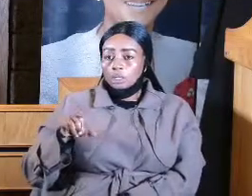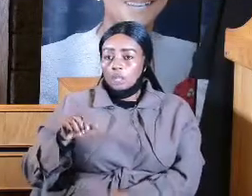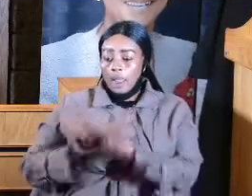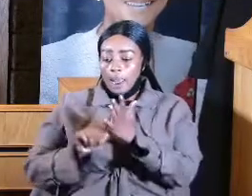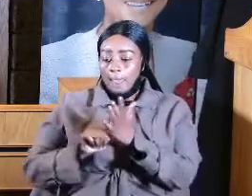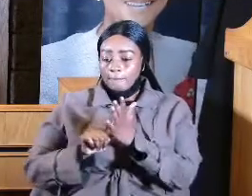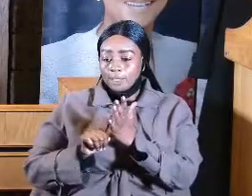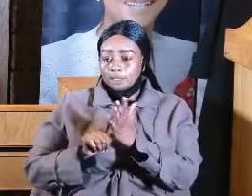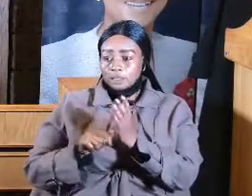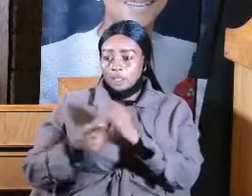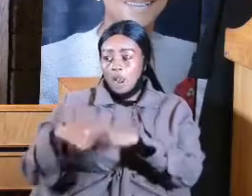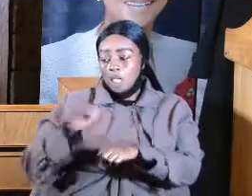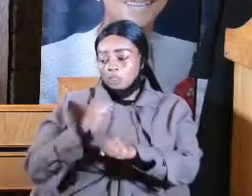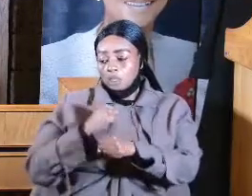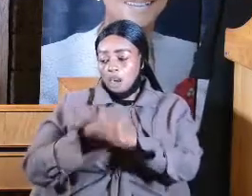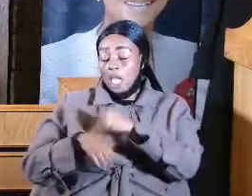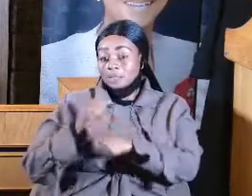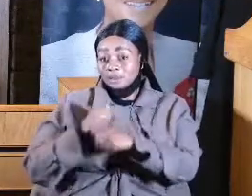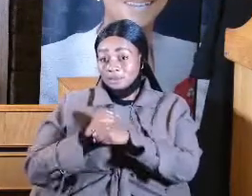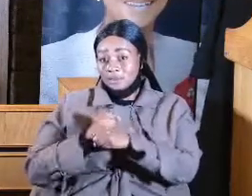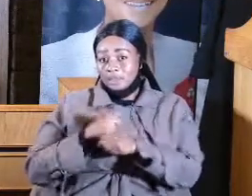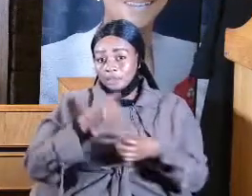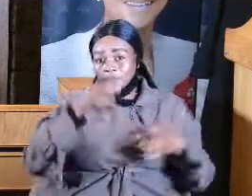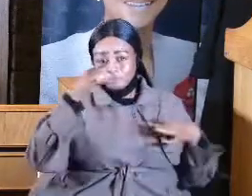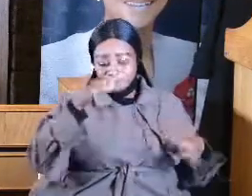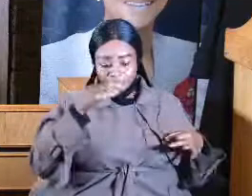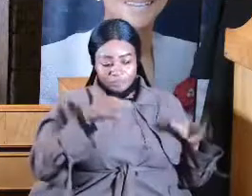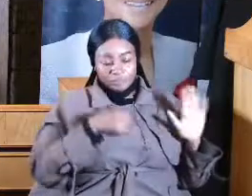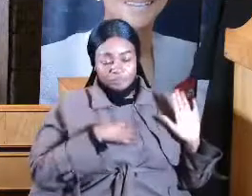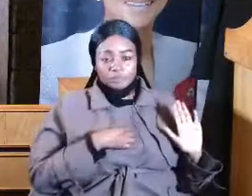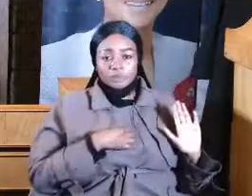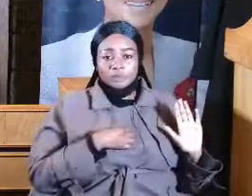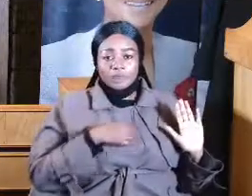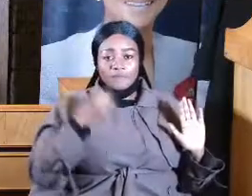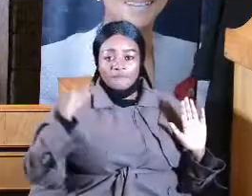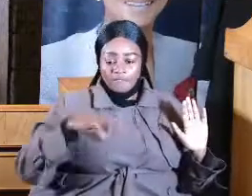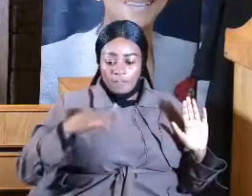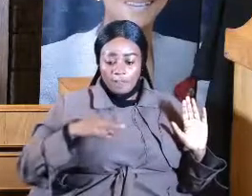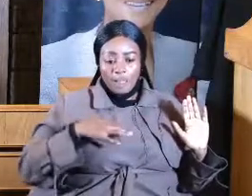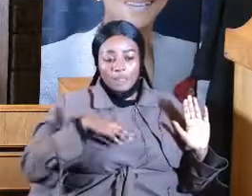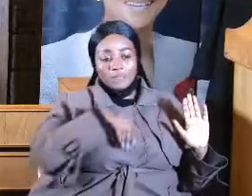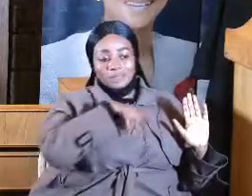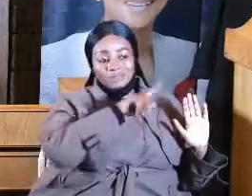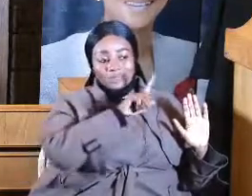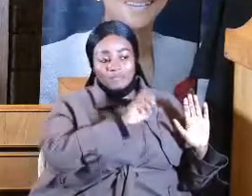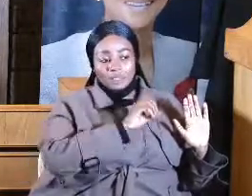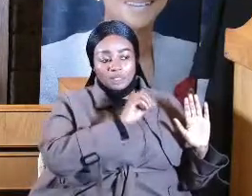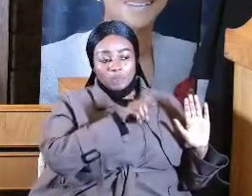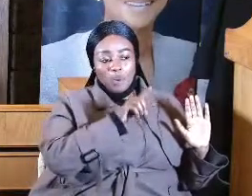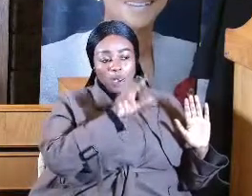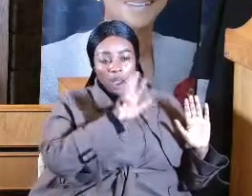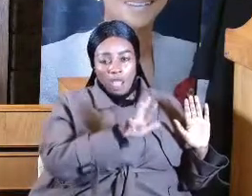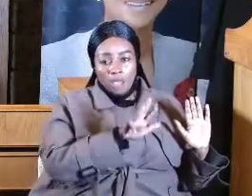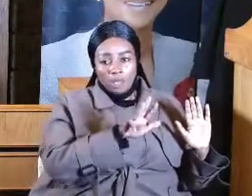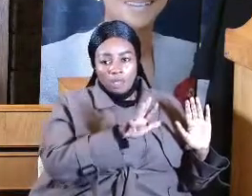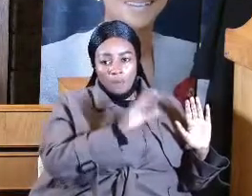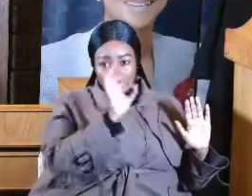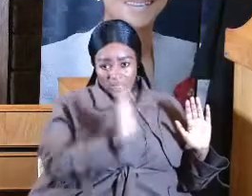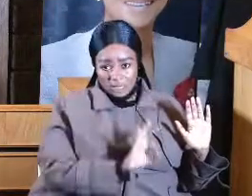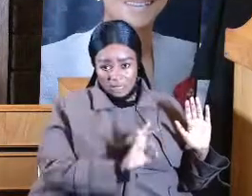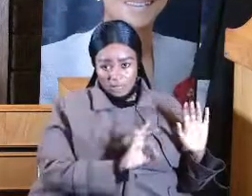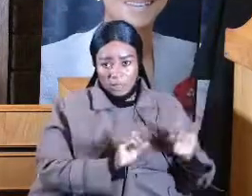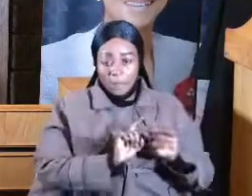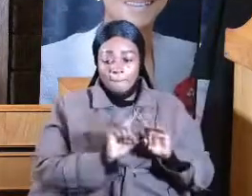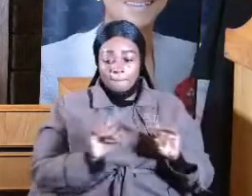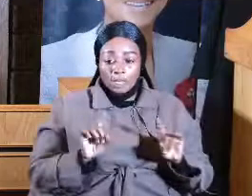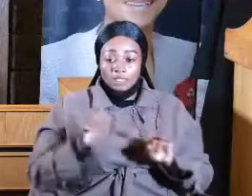we had for last year, the female educators, we have 70.9 in terms of percentage. But when